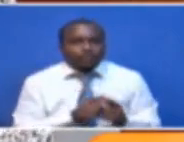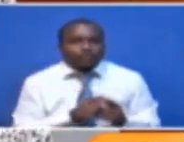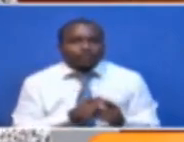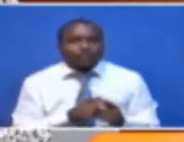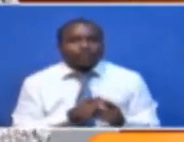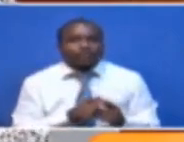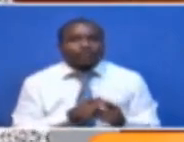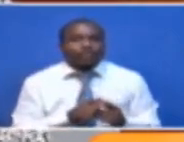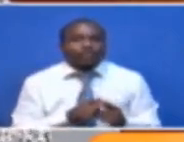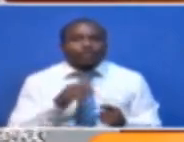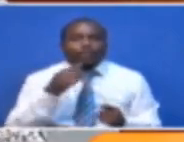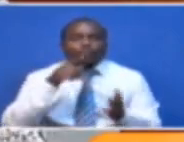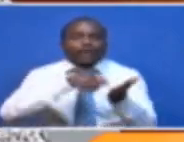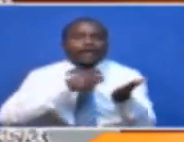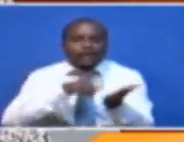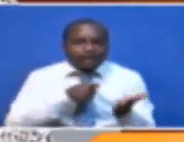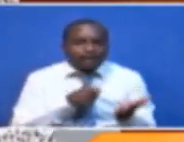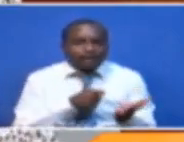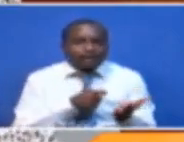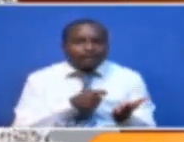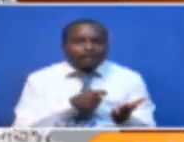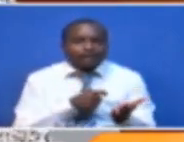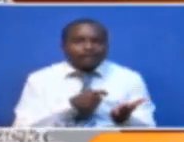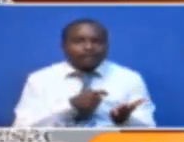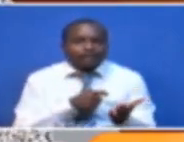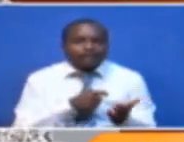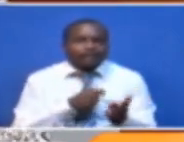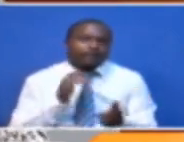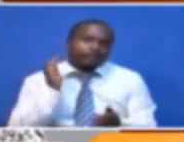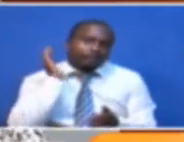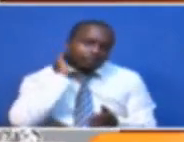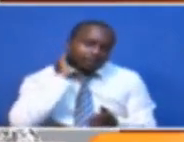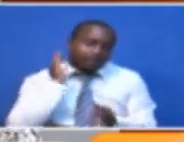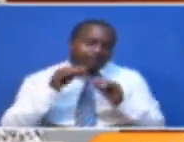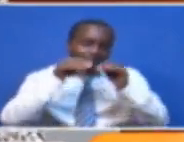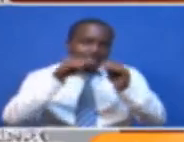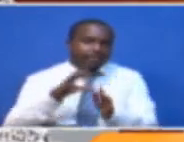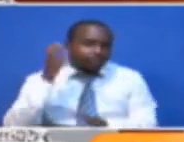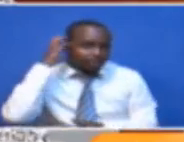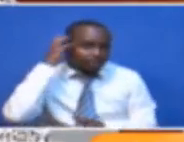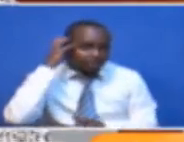Mwea, Muranga Teachers College,